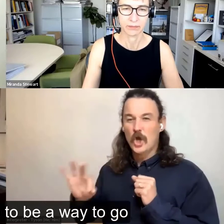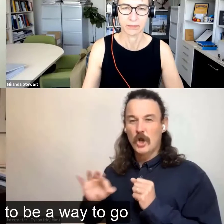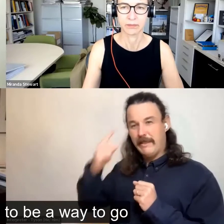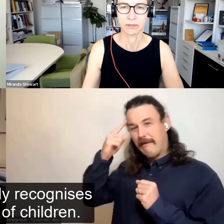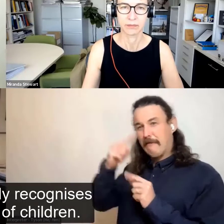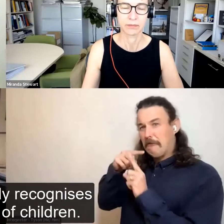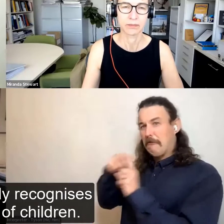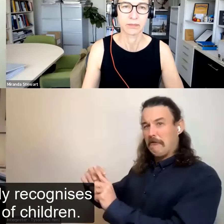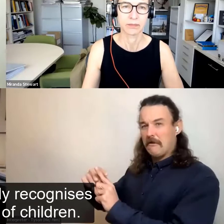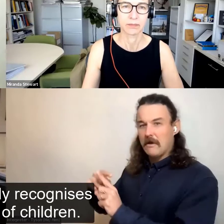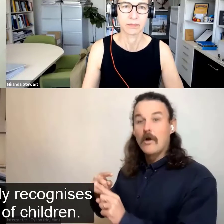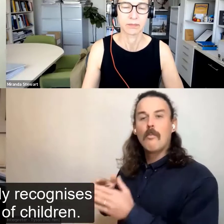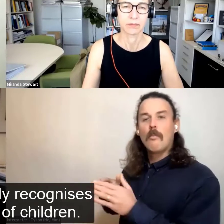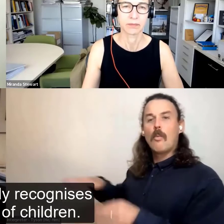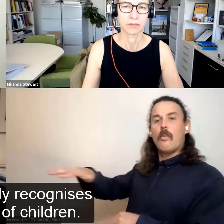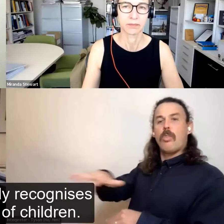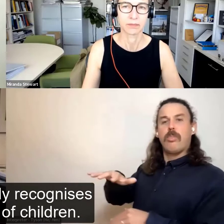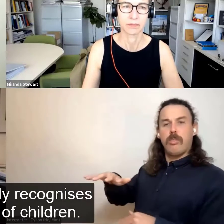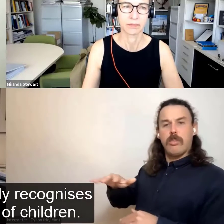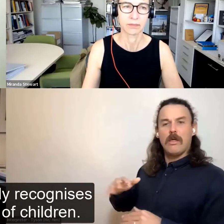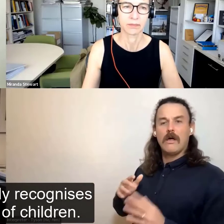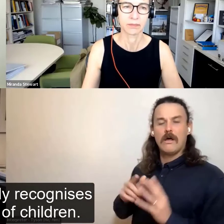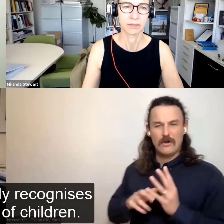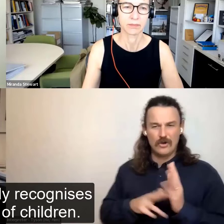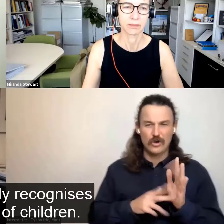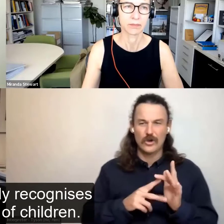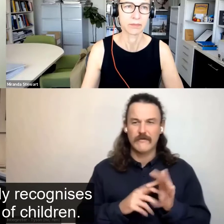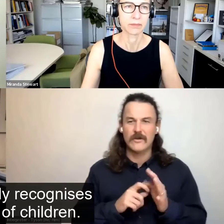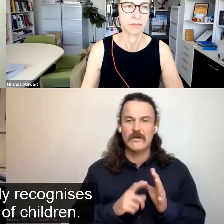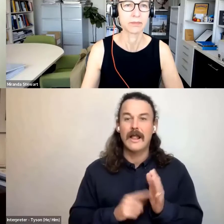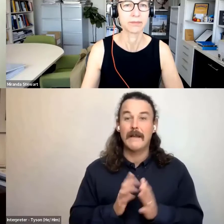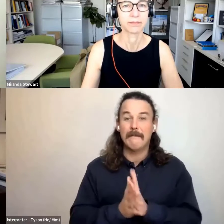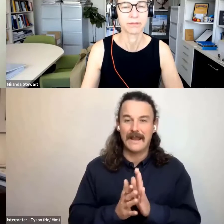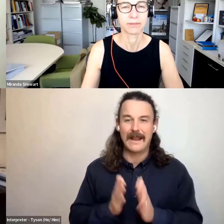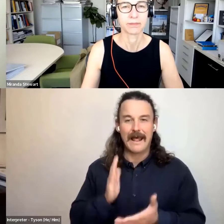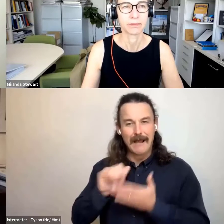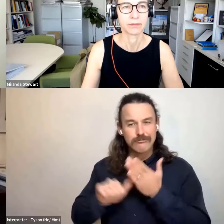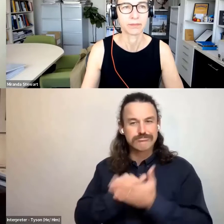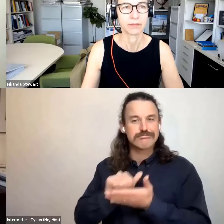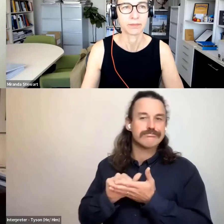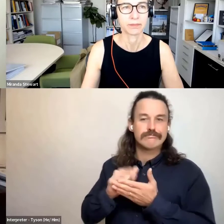a way to go that properly recognises the value of children.